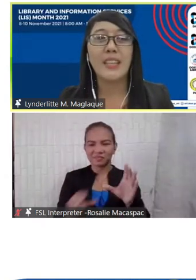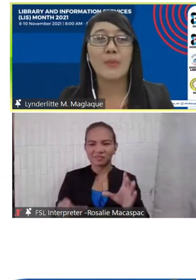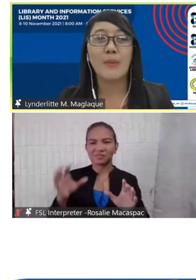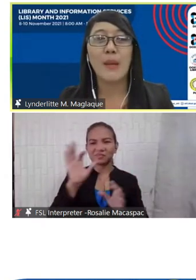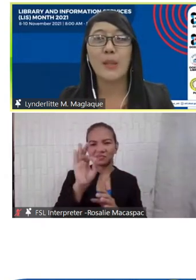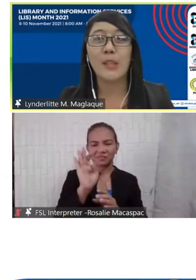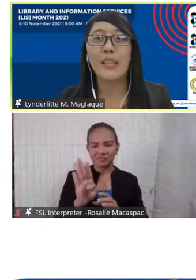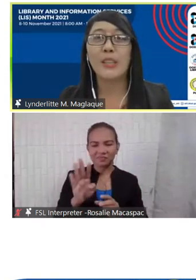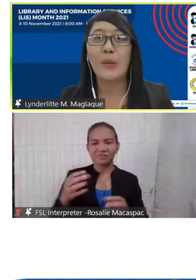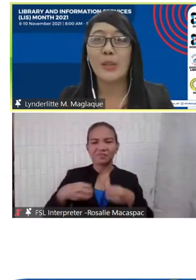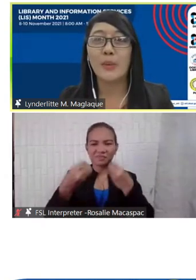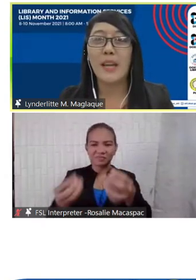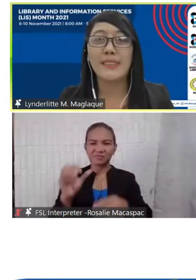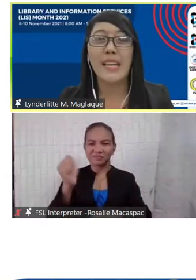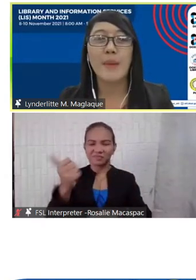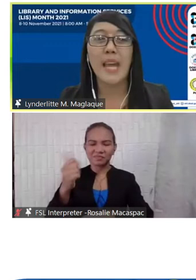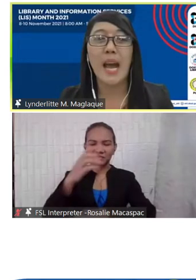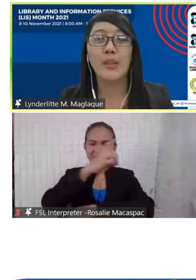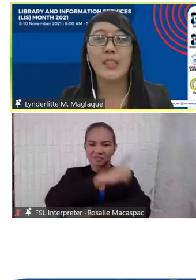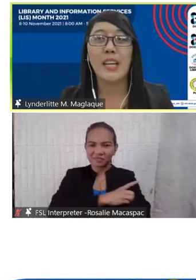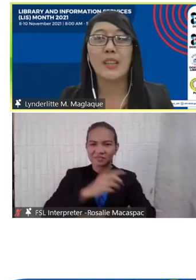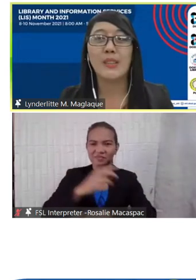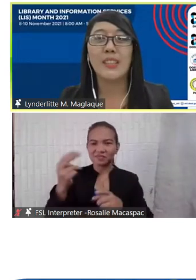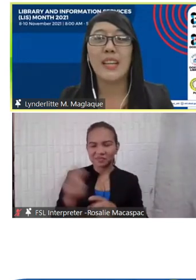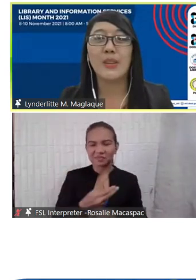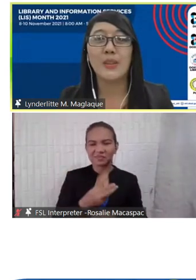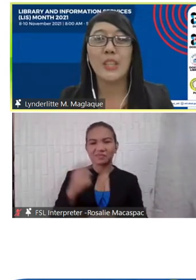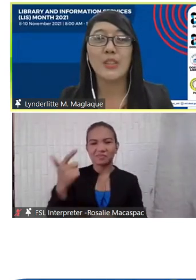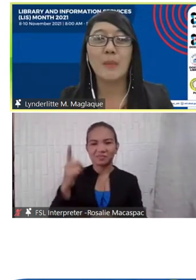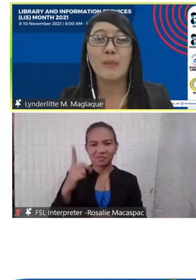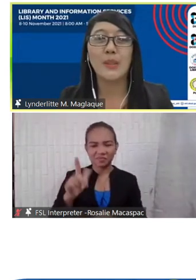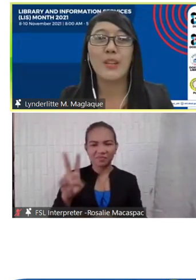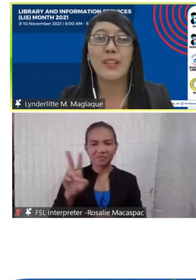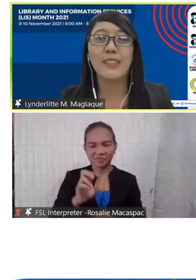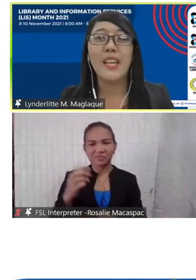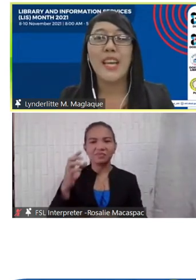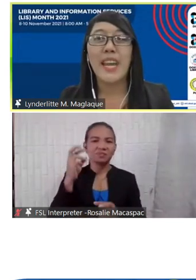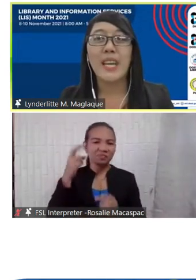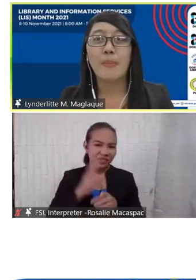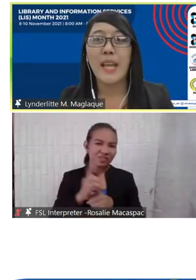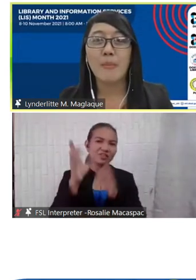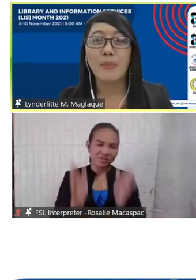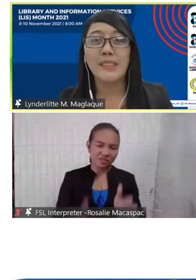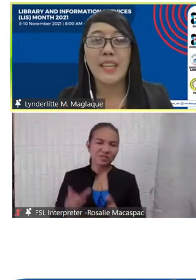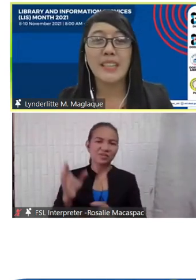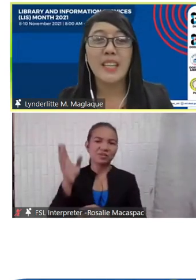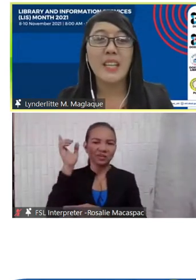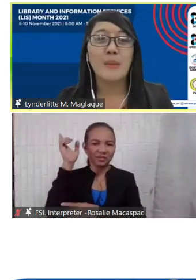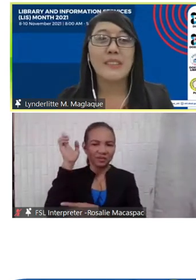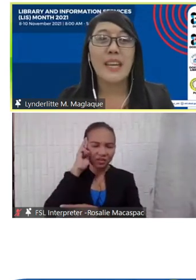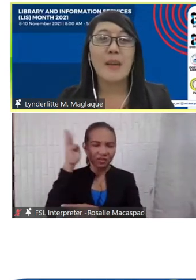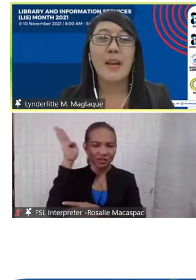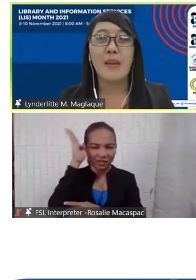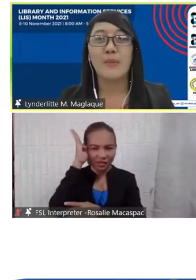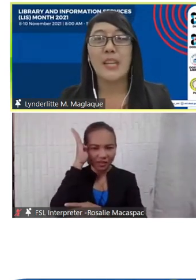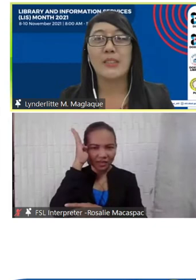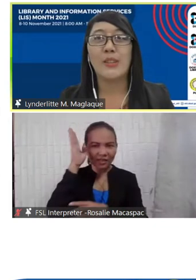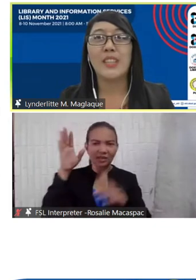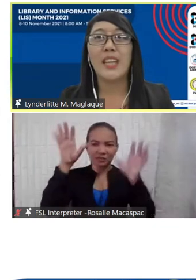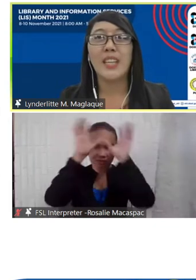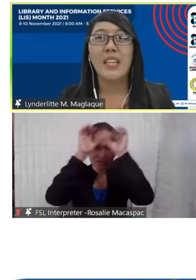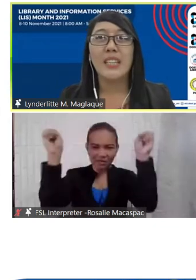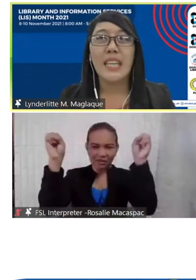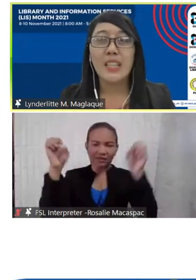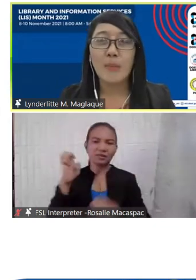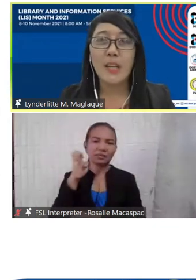10th day of November 2021, signed by our Director, Director Richard P. Burgos, and PLAI President, Ms. Emma M. Ray.